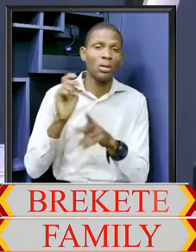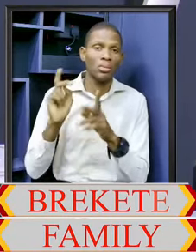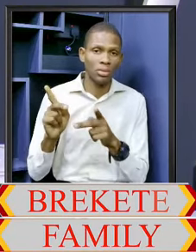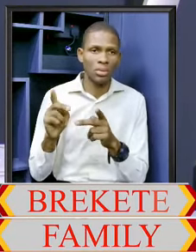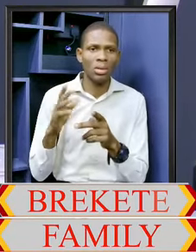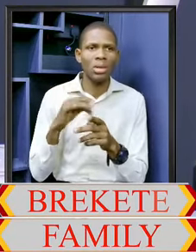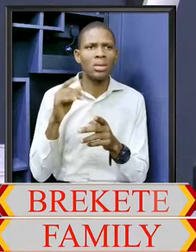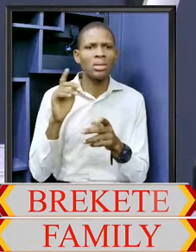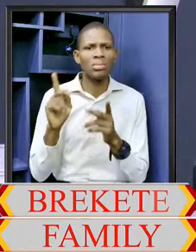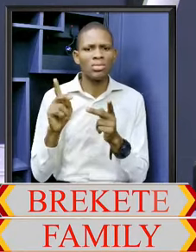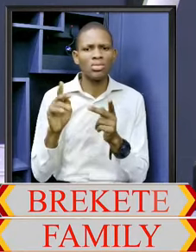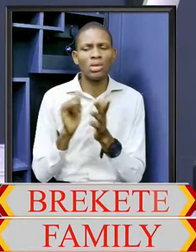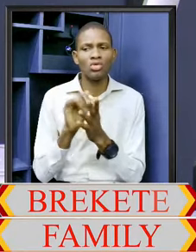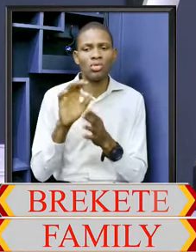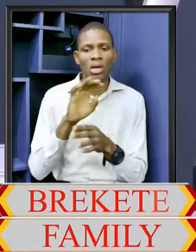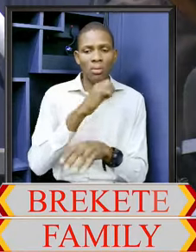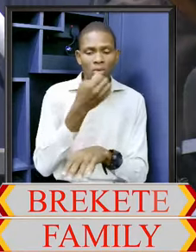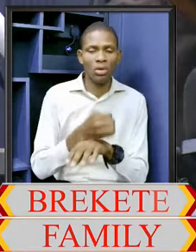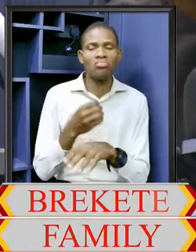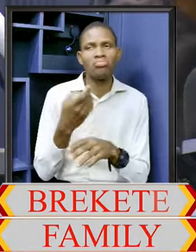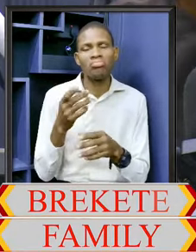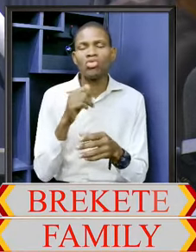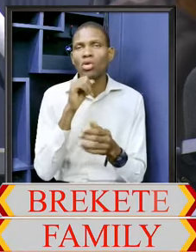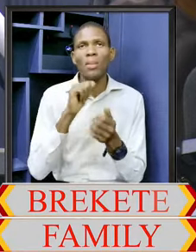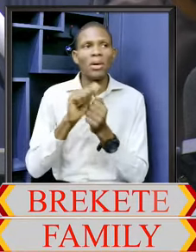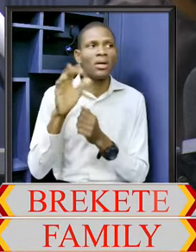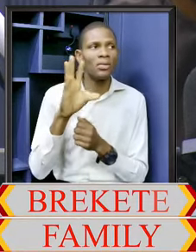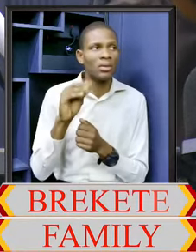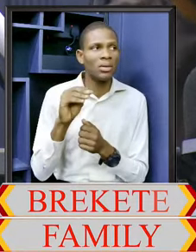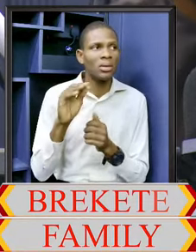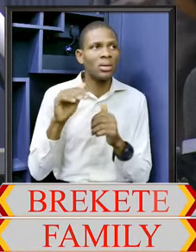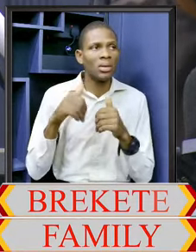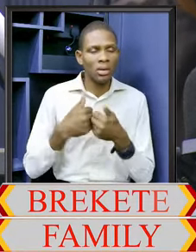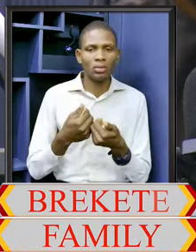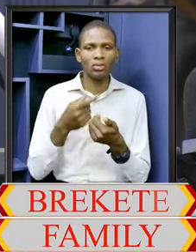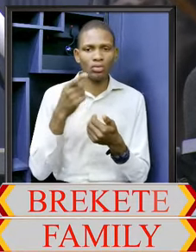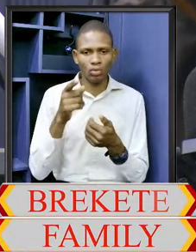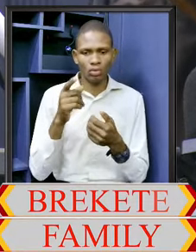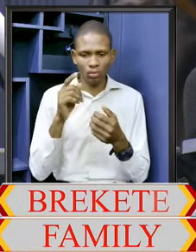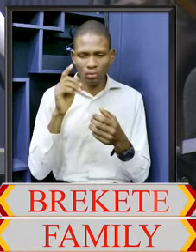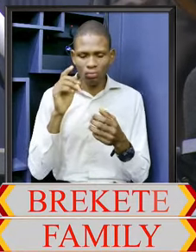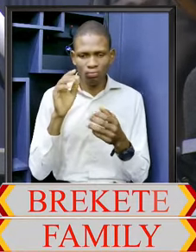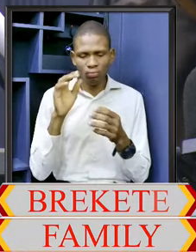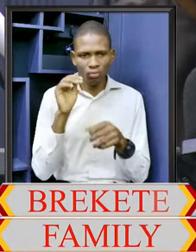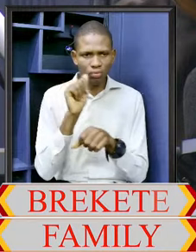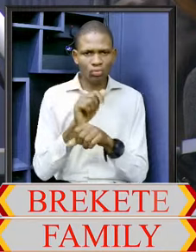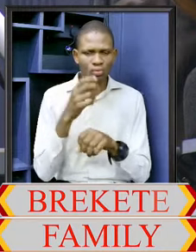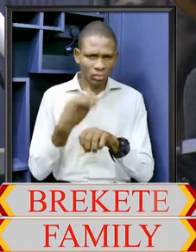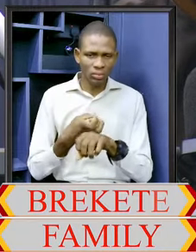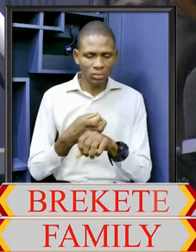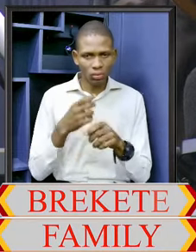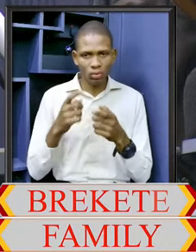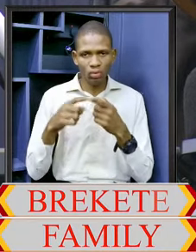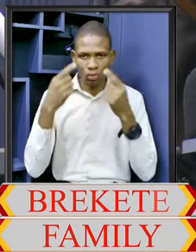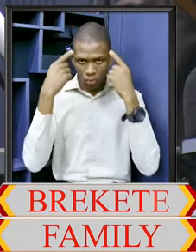you employ, they know past 50. Mm-hmm. How the person go fit work hard to